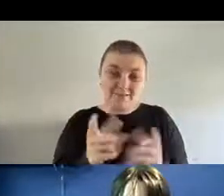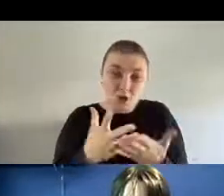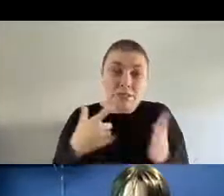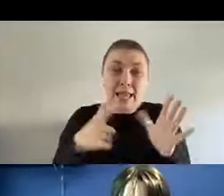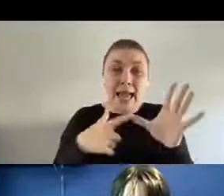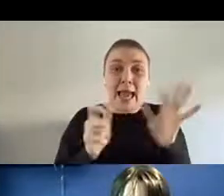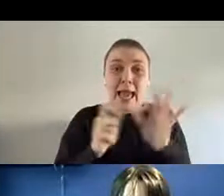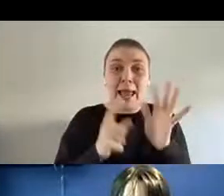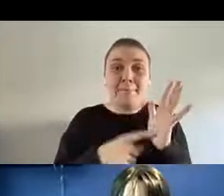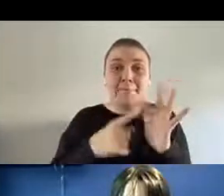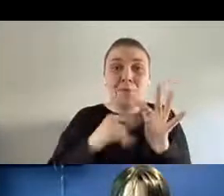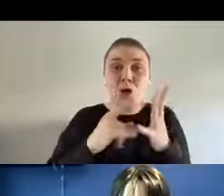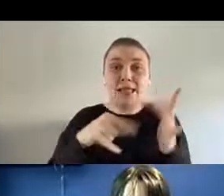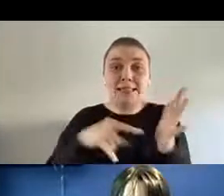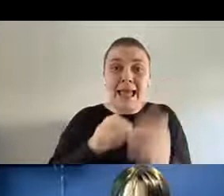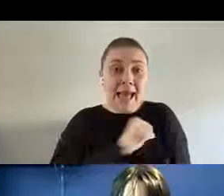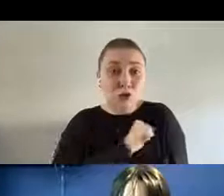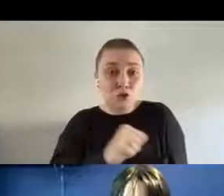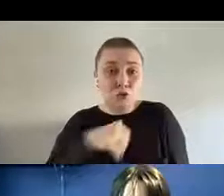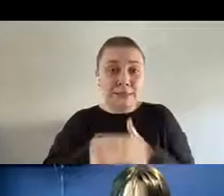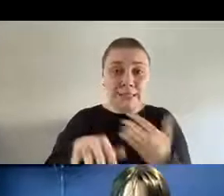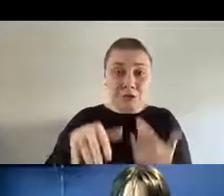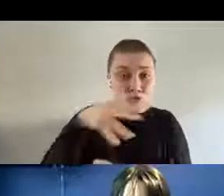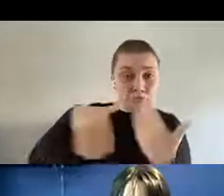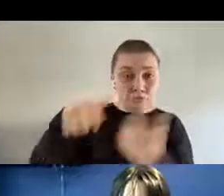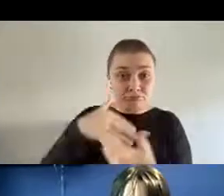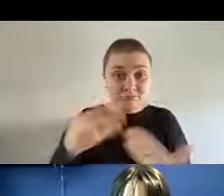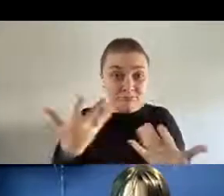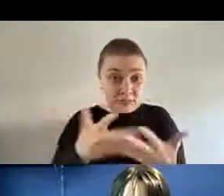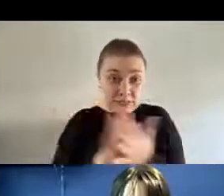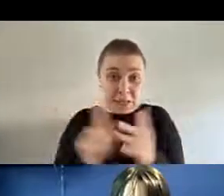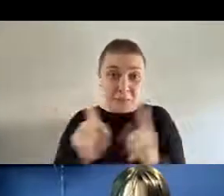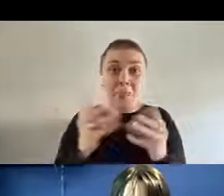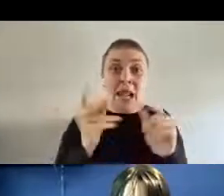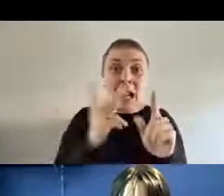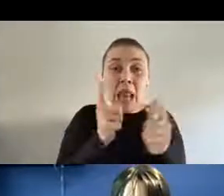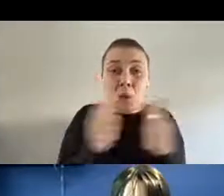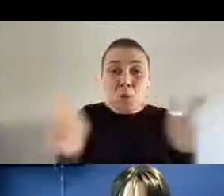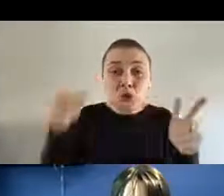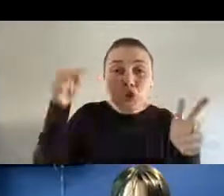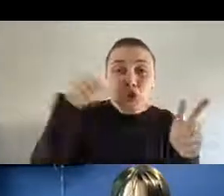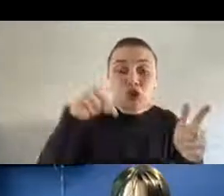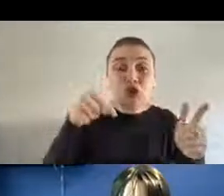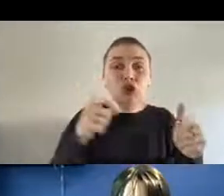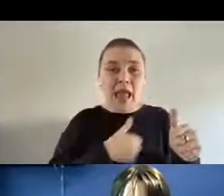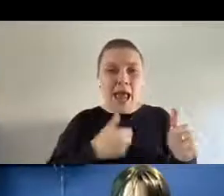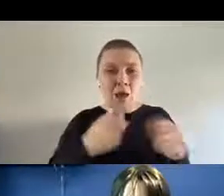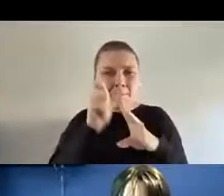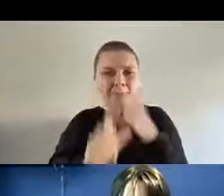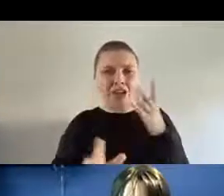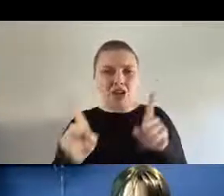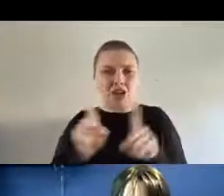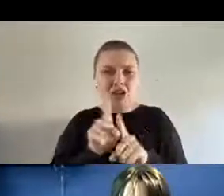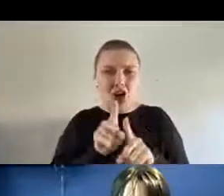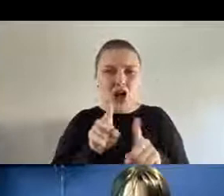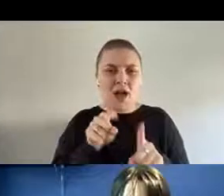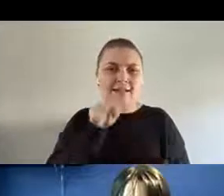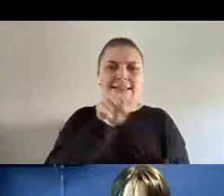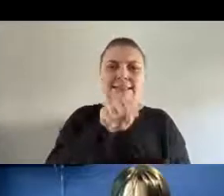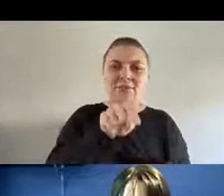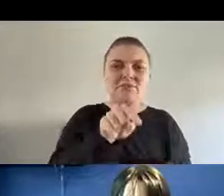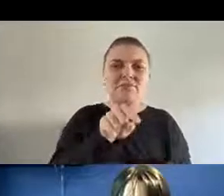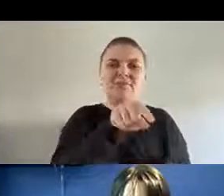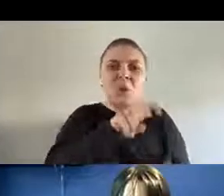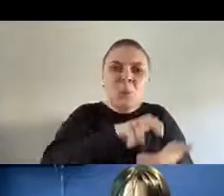in society. And one way is through deficit language and framing our disability as kind of a tragedy or